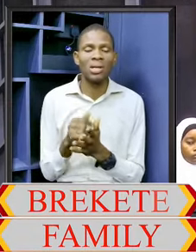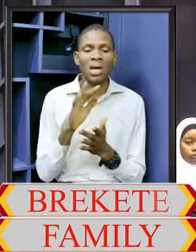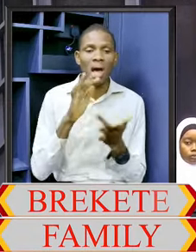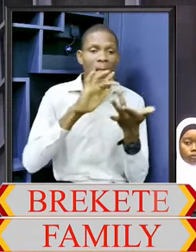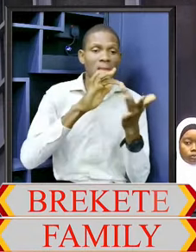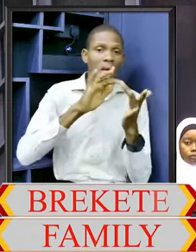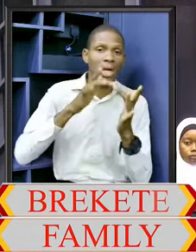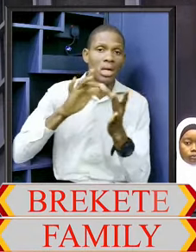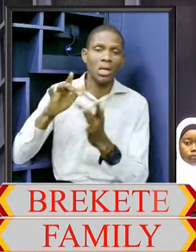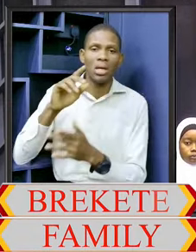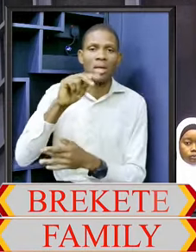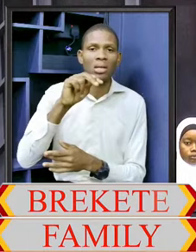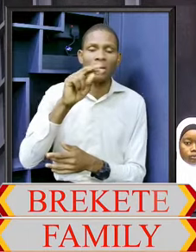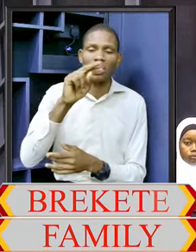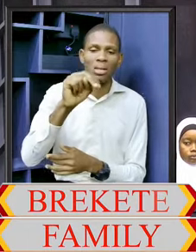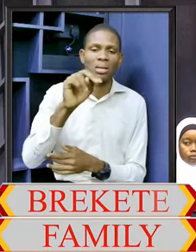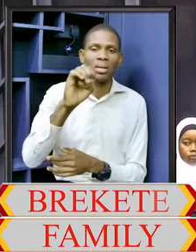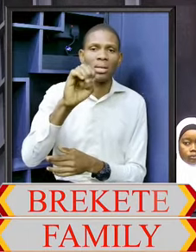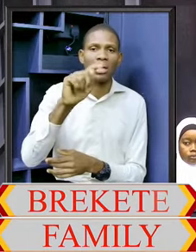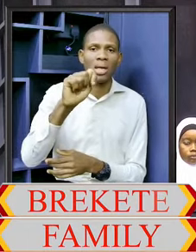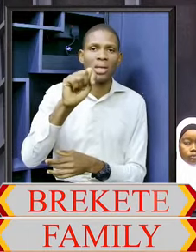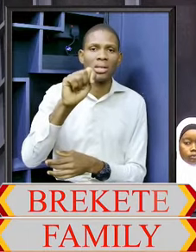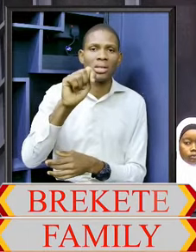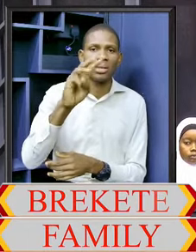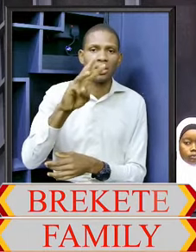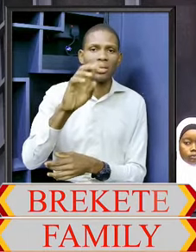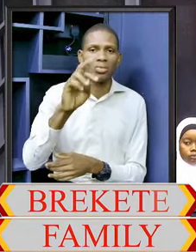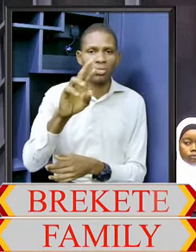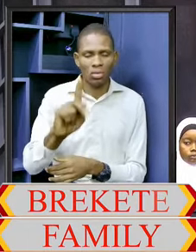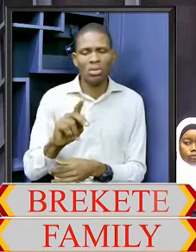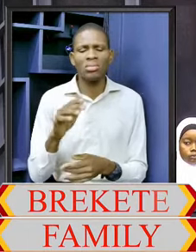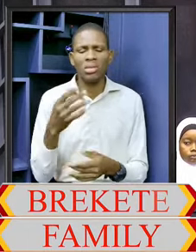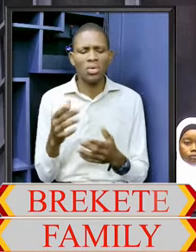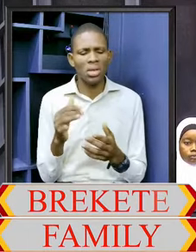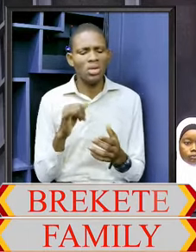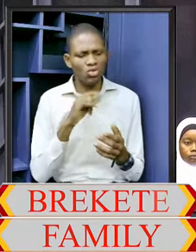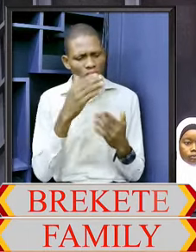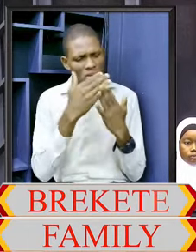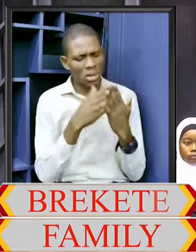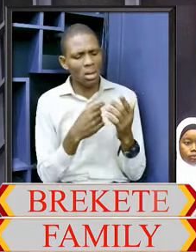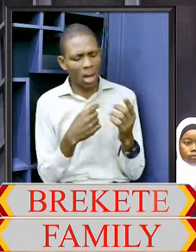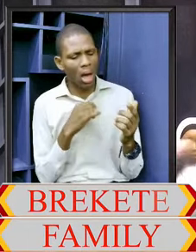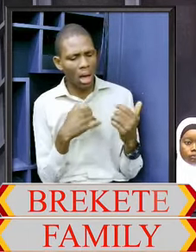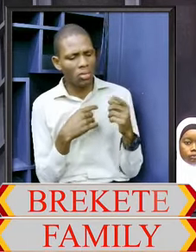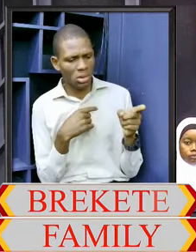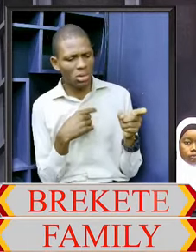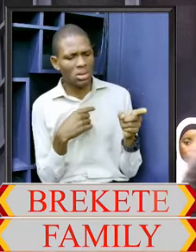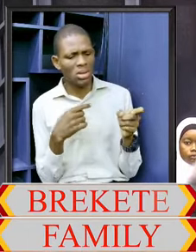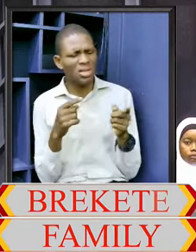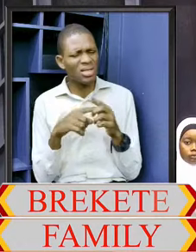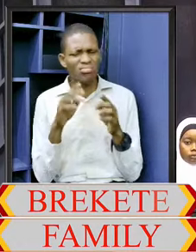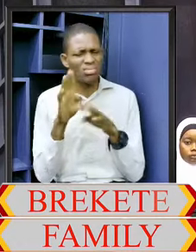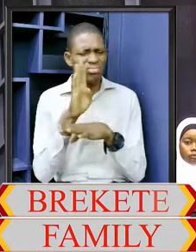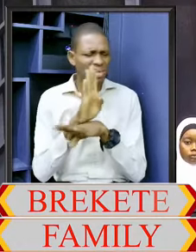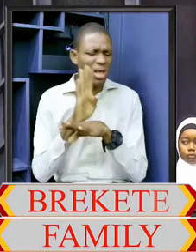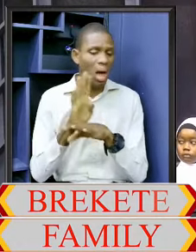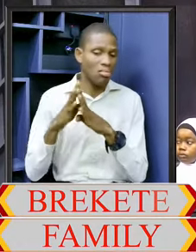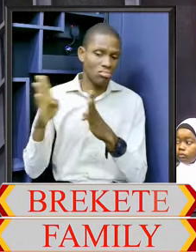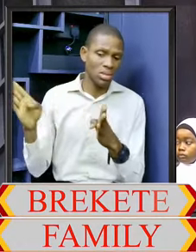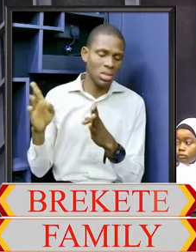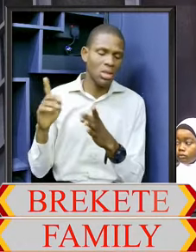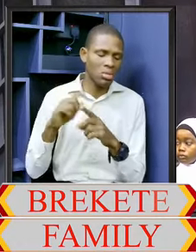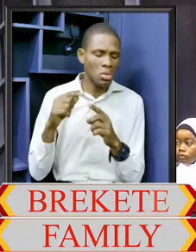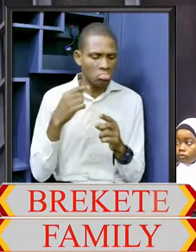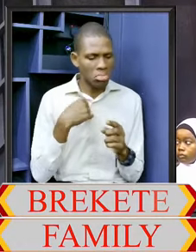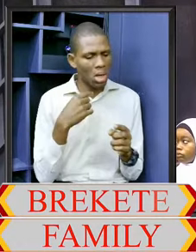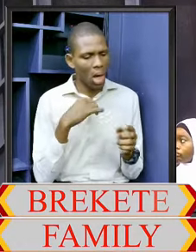Your network. So you go list them out. What do I get? So because now what do I get be this? Okay, this problem looks big. This business look big. But what do I